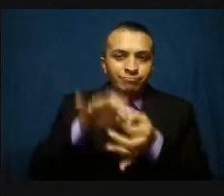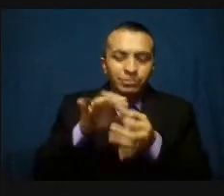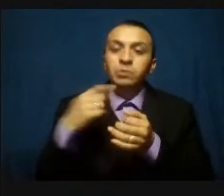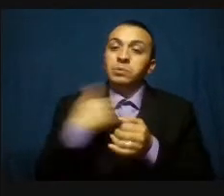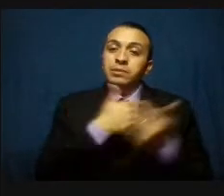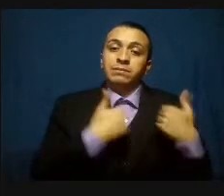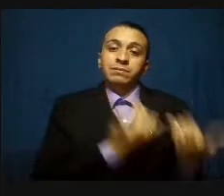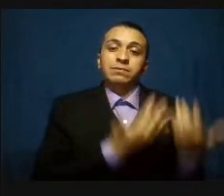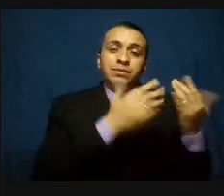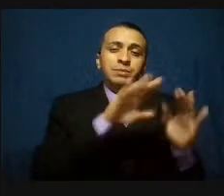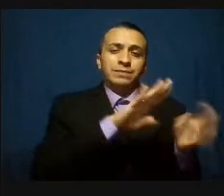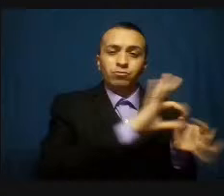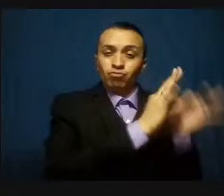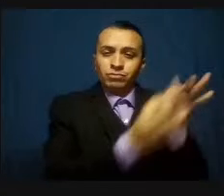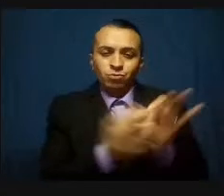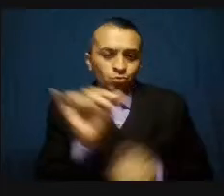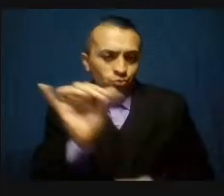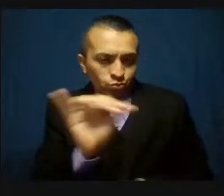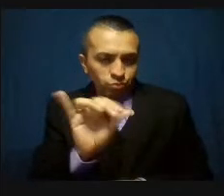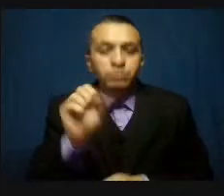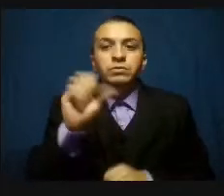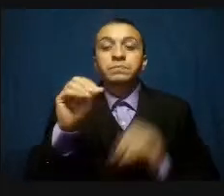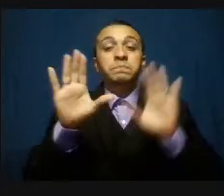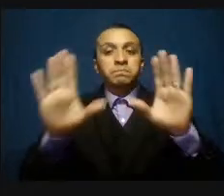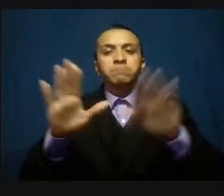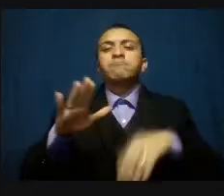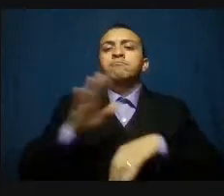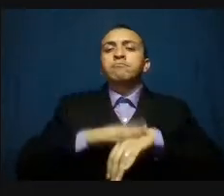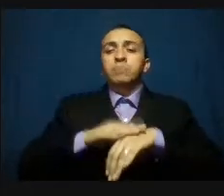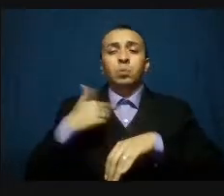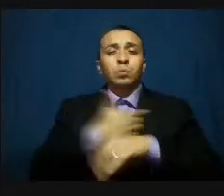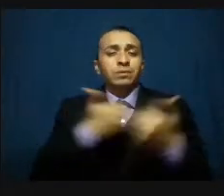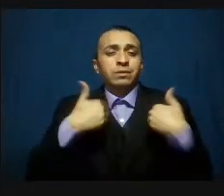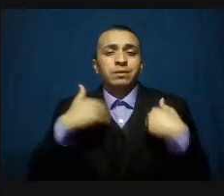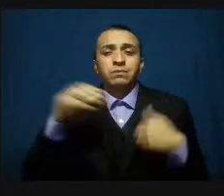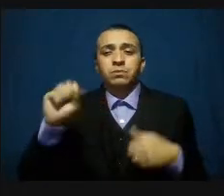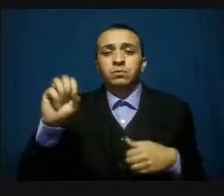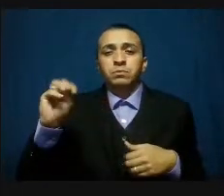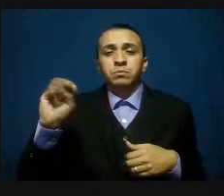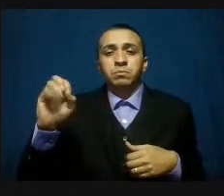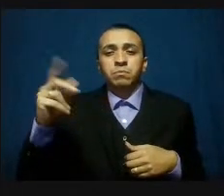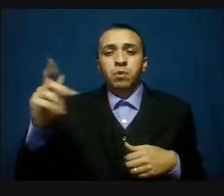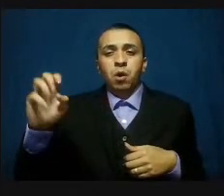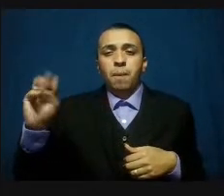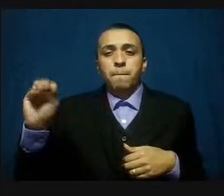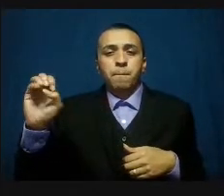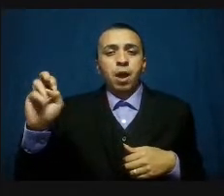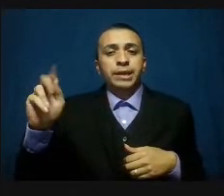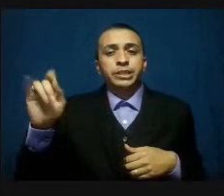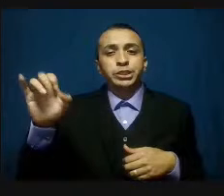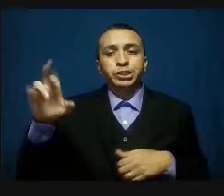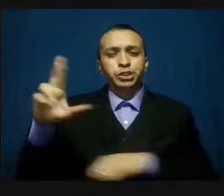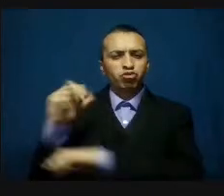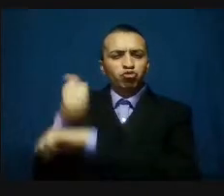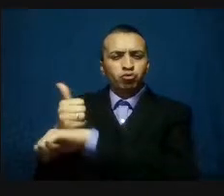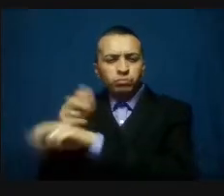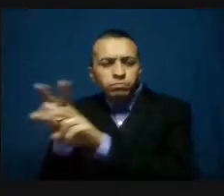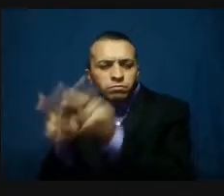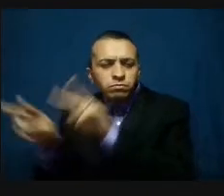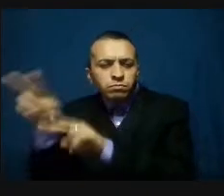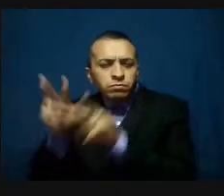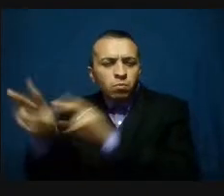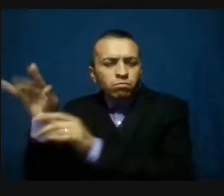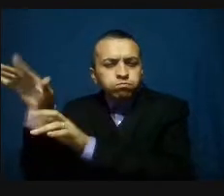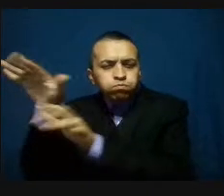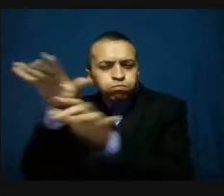out around the perimeter of the fire. These smoke monitors right now we have out from Bishop, Mammoth Lakes, Lee Vining, down the